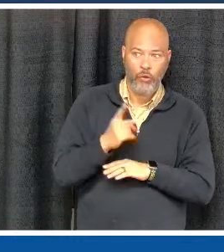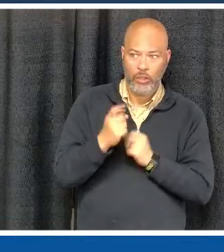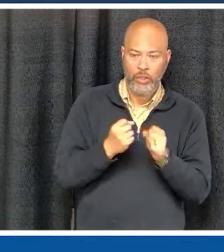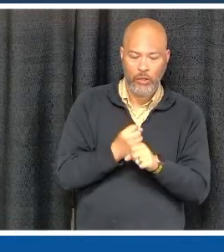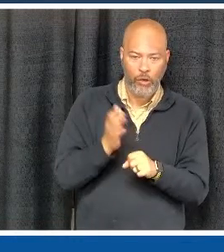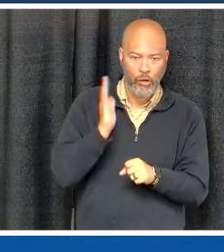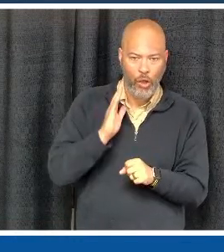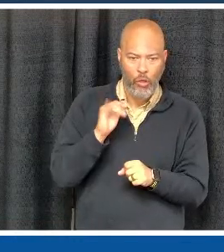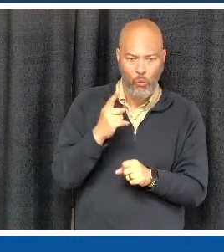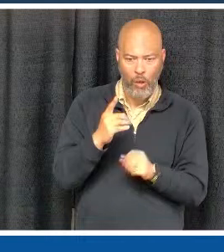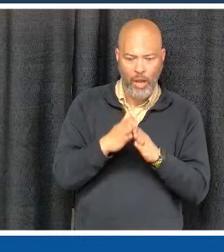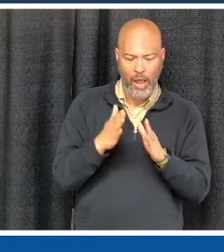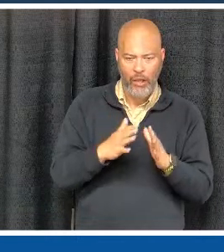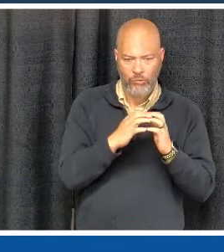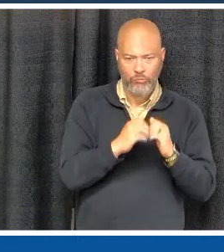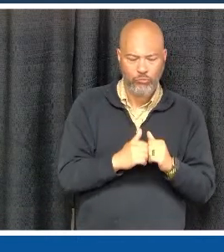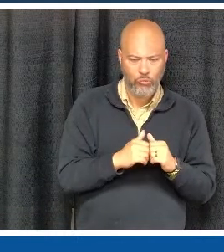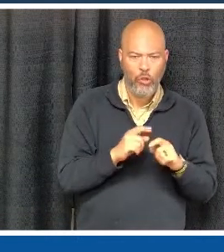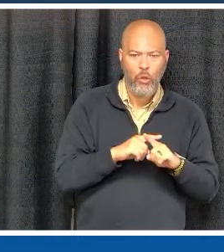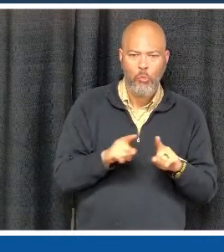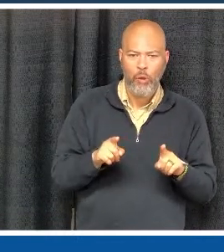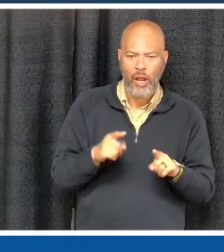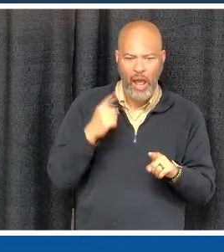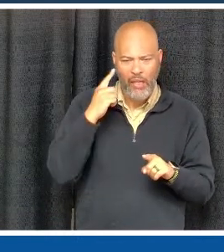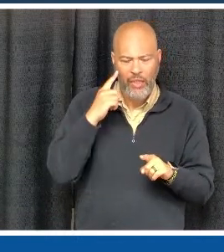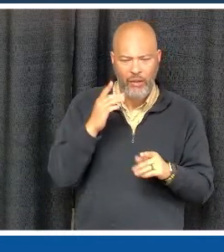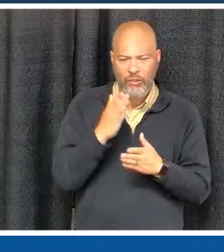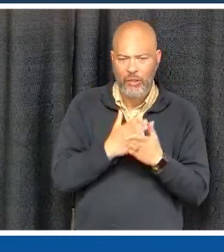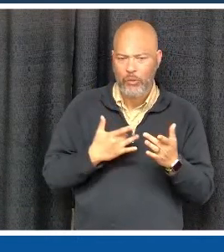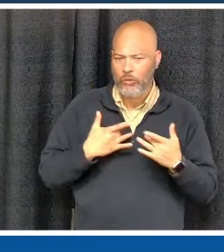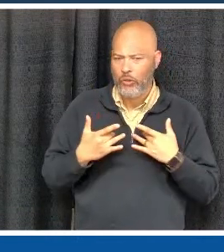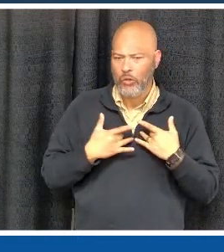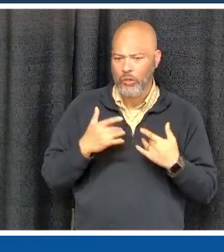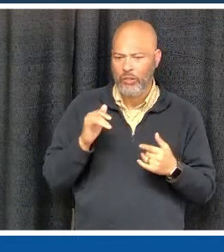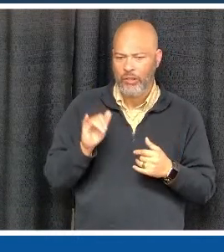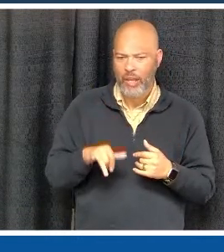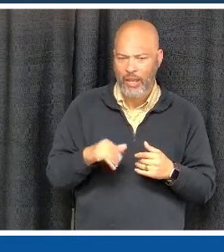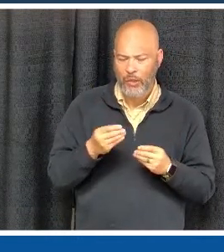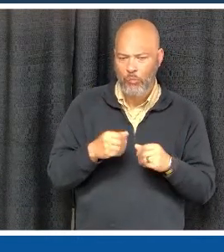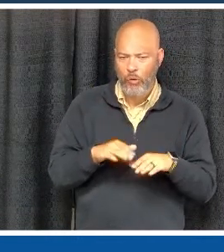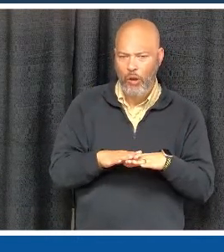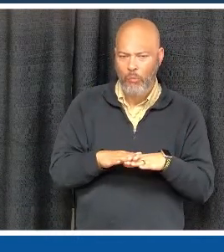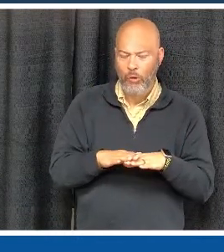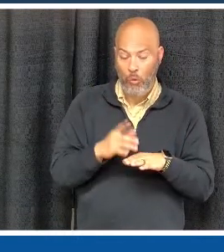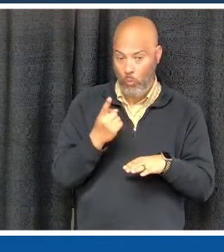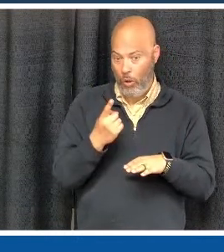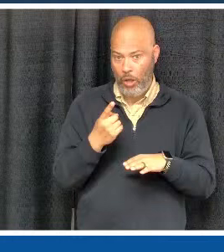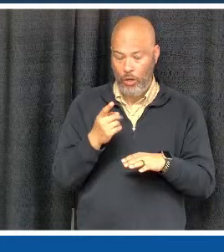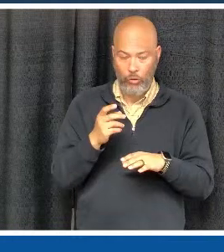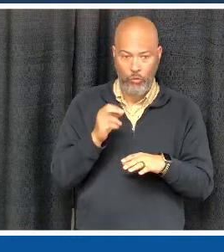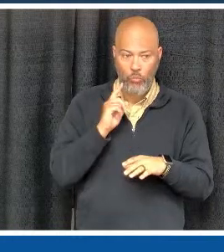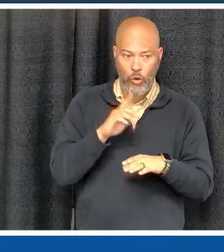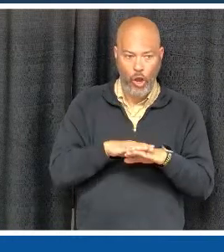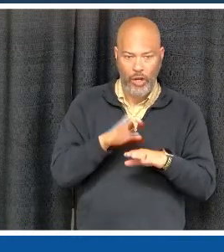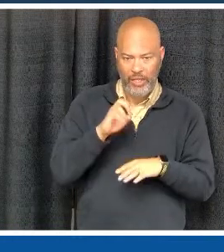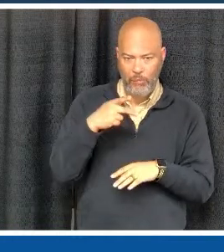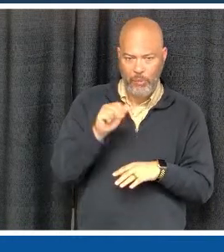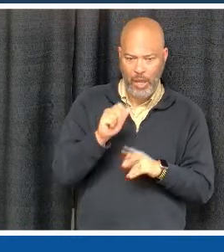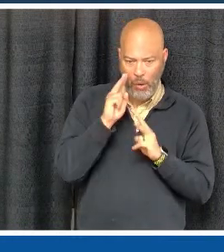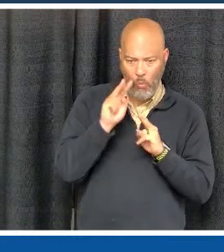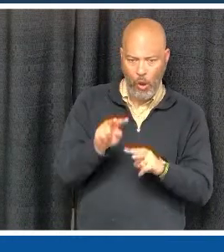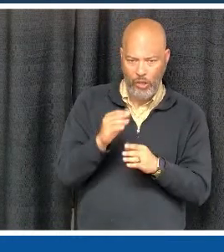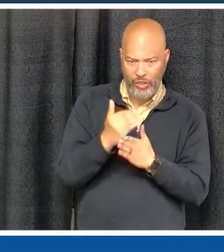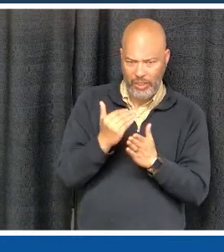one of the houses was demoed. But I think there was some concerns that these properties, or at least one of them, are on an EPA watch